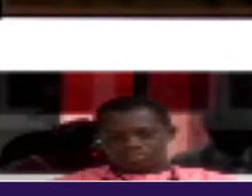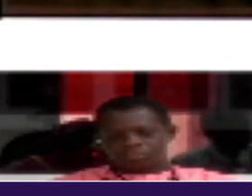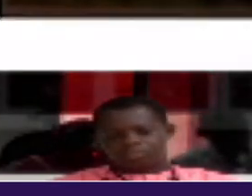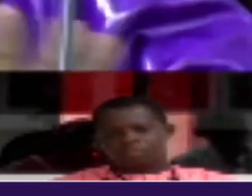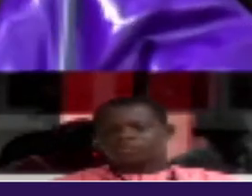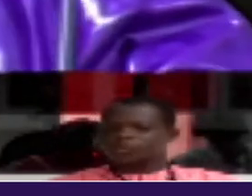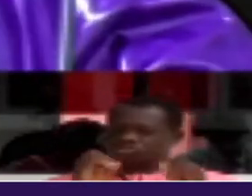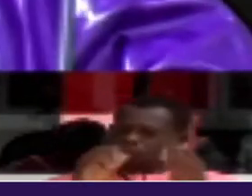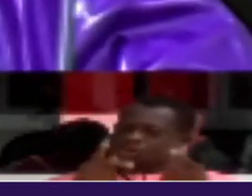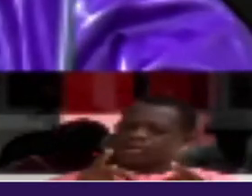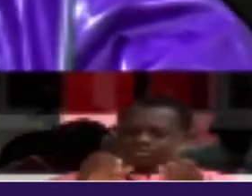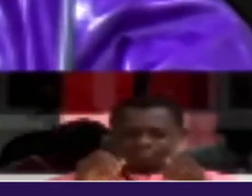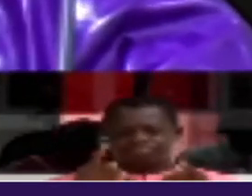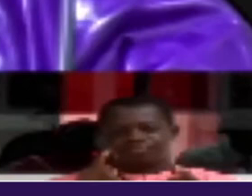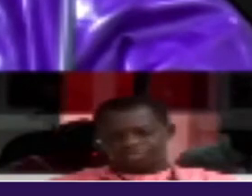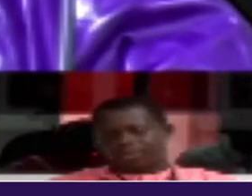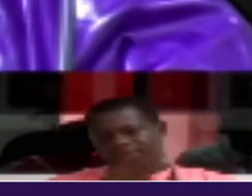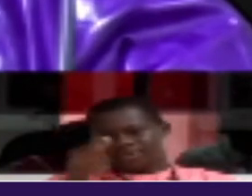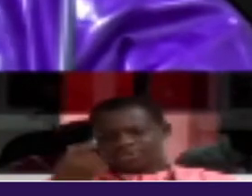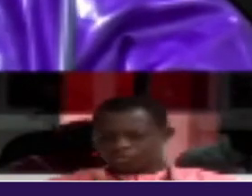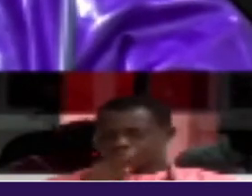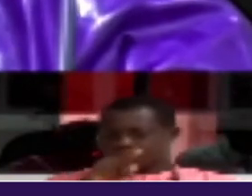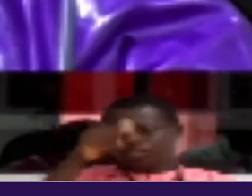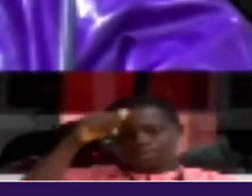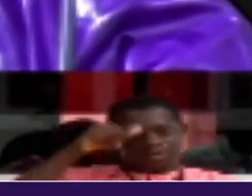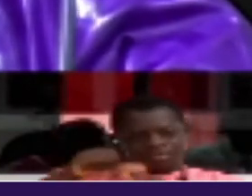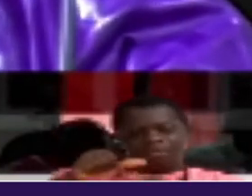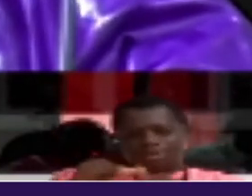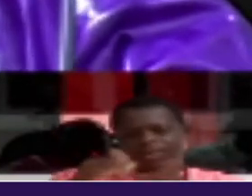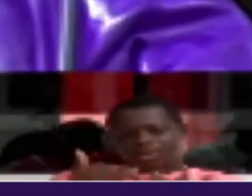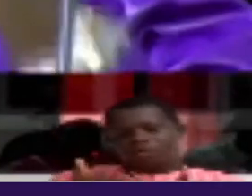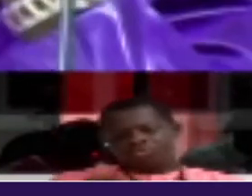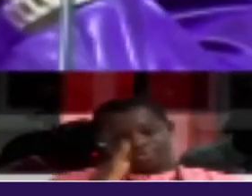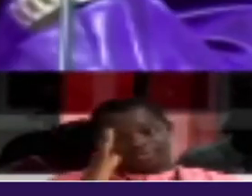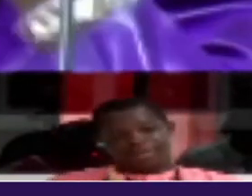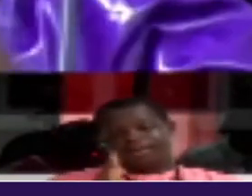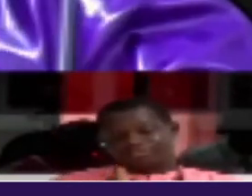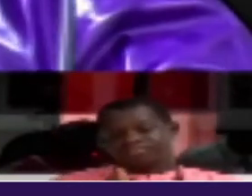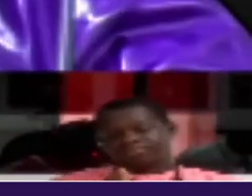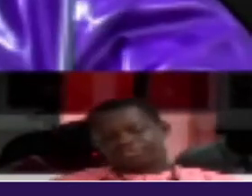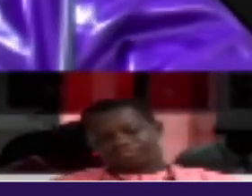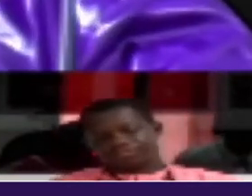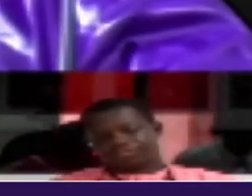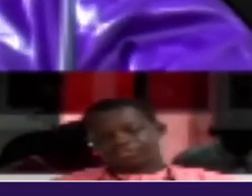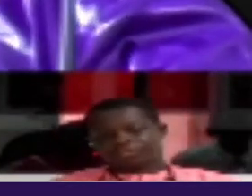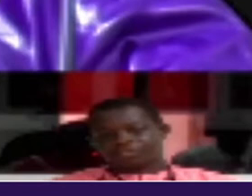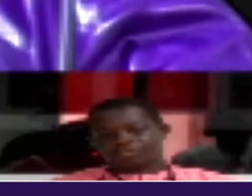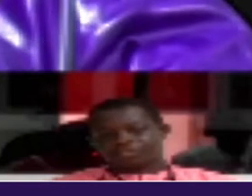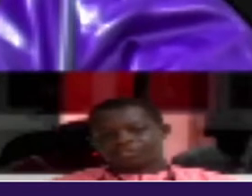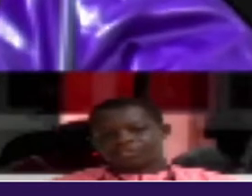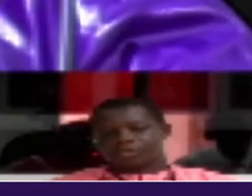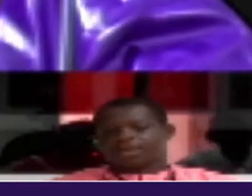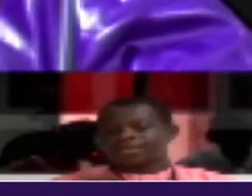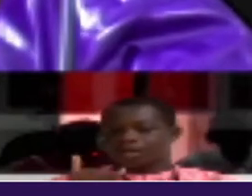It's all right. These are the people you can remember so far. These are the people I can remember as a member. That's right. So, how long did